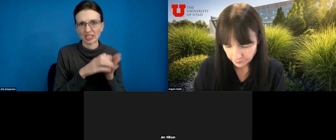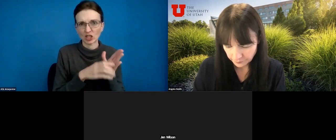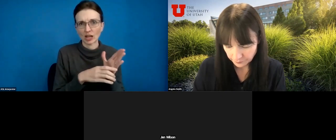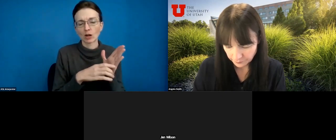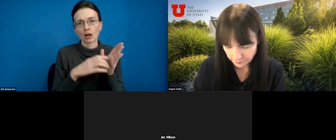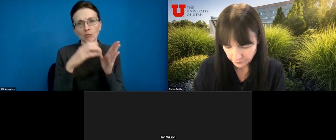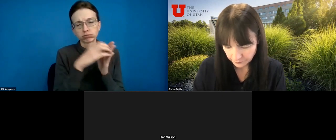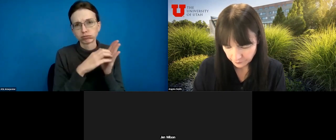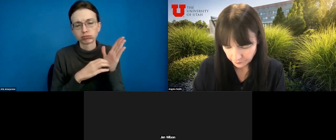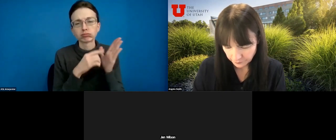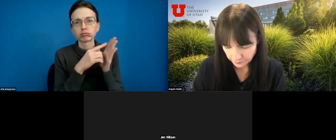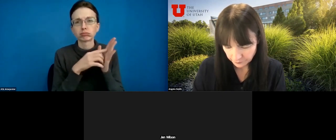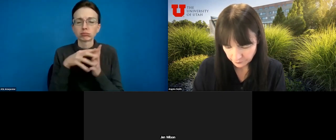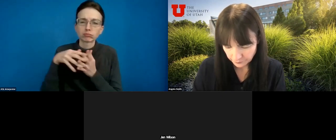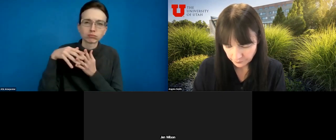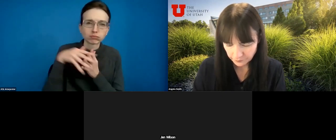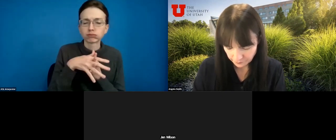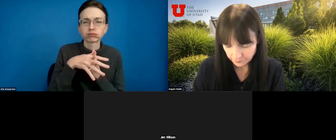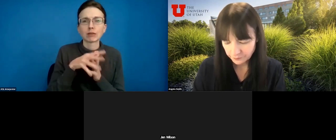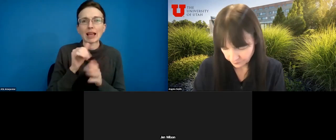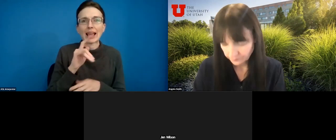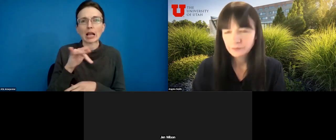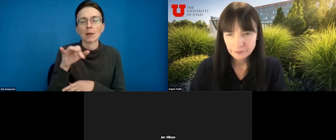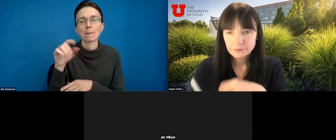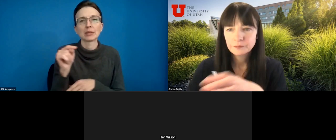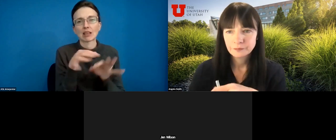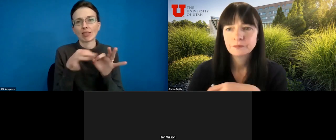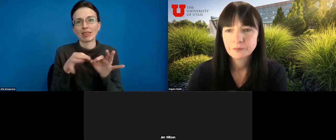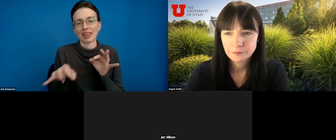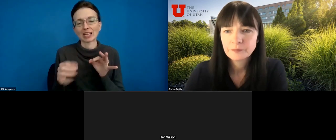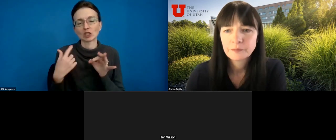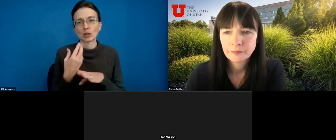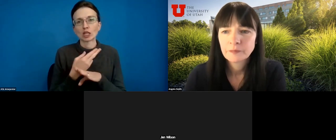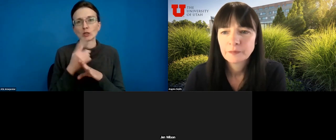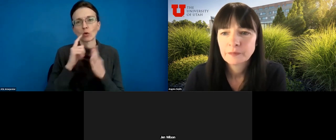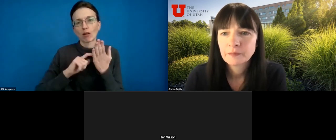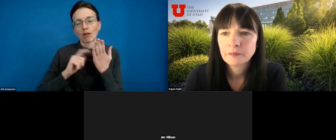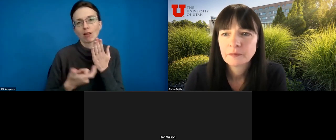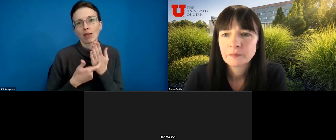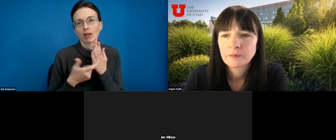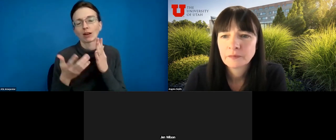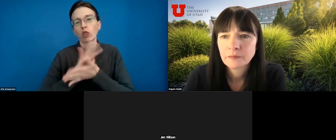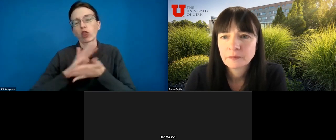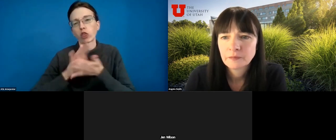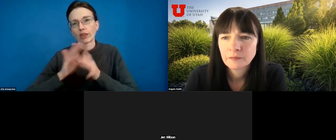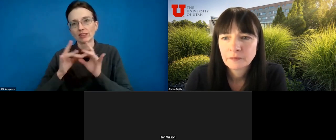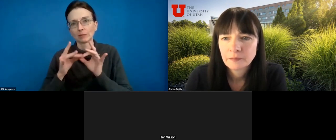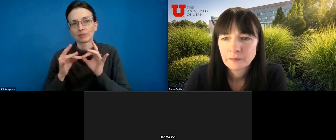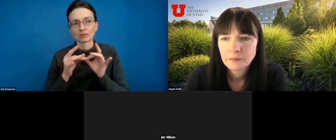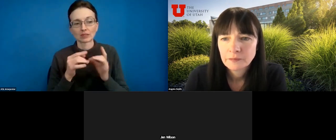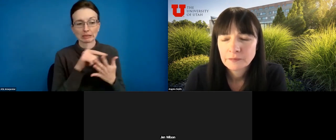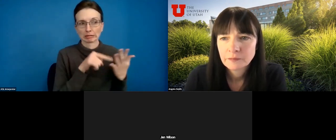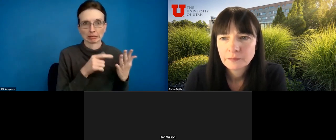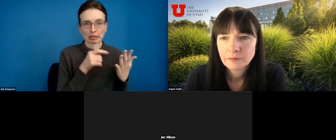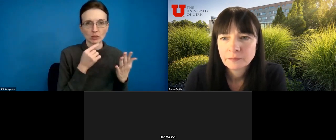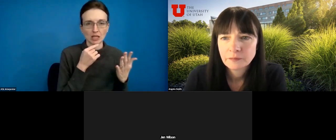section on the ingrained ableist language that we have in everyday euphemisms. And it's what not to say, but even offers options